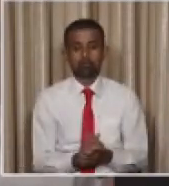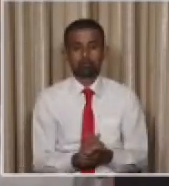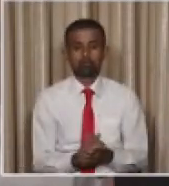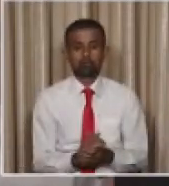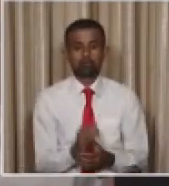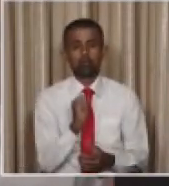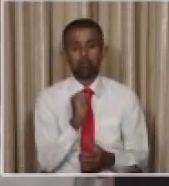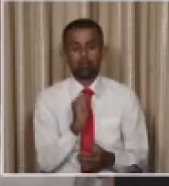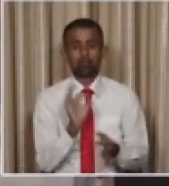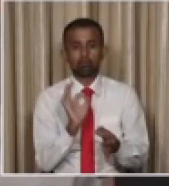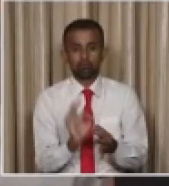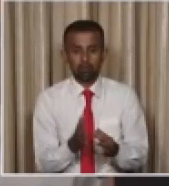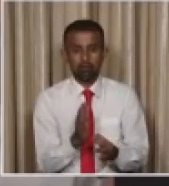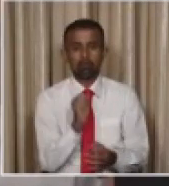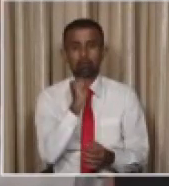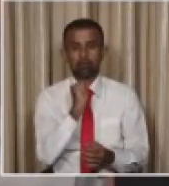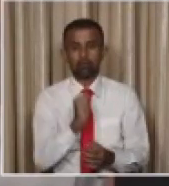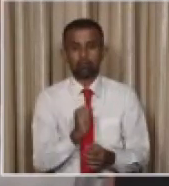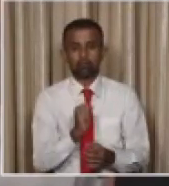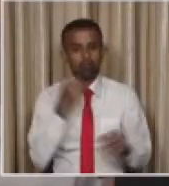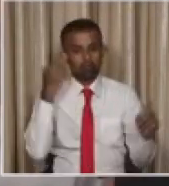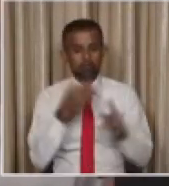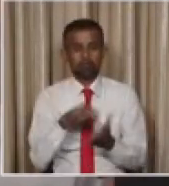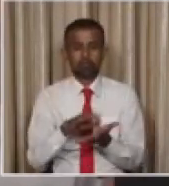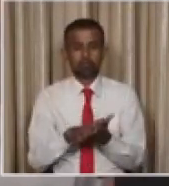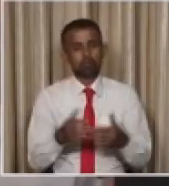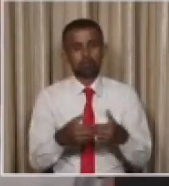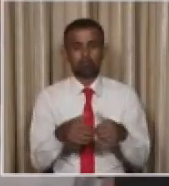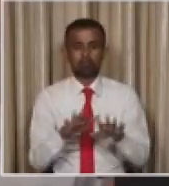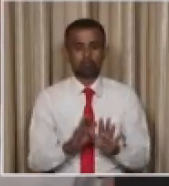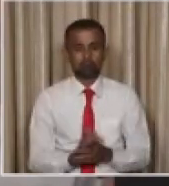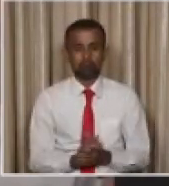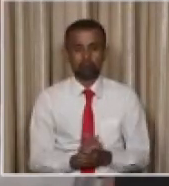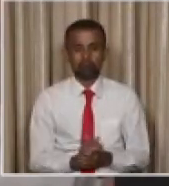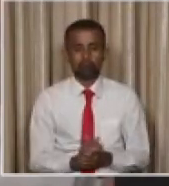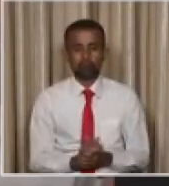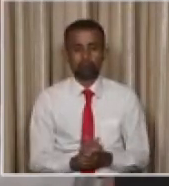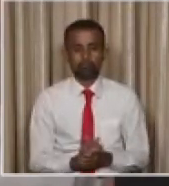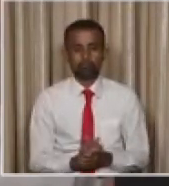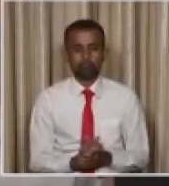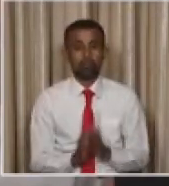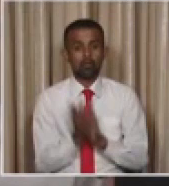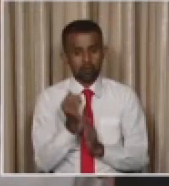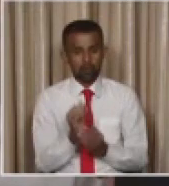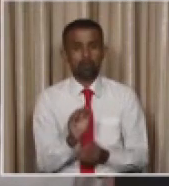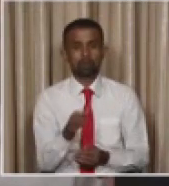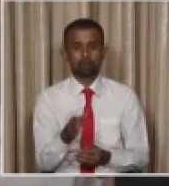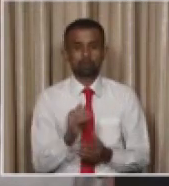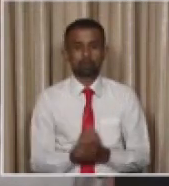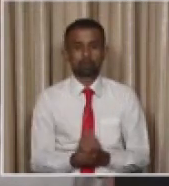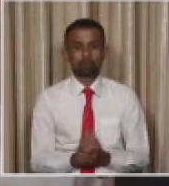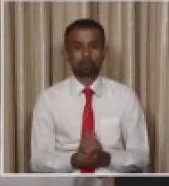of burial, right of cremation, or gifting your body to the medical